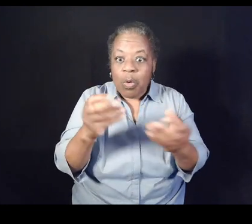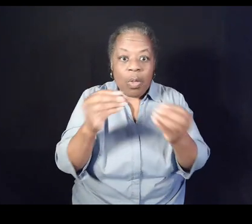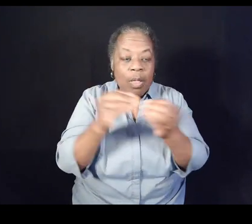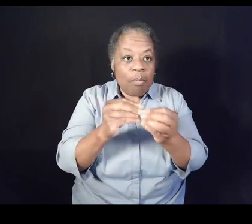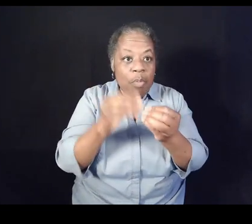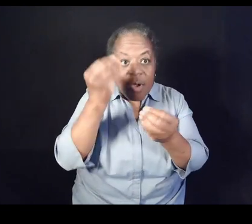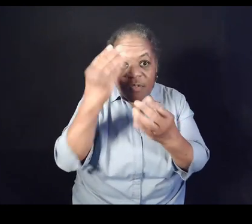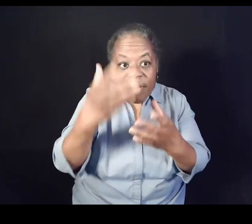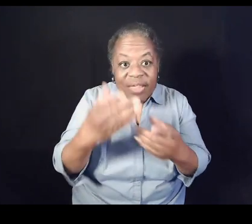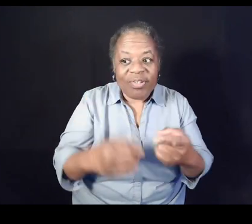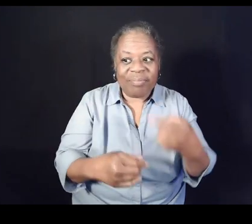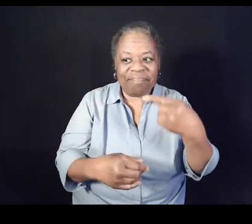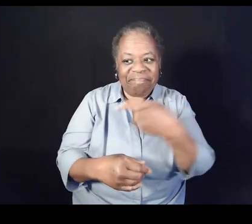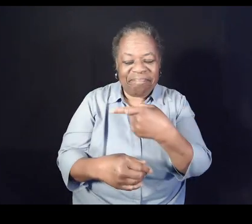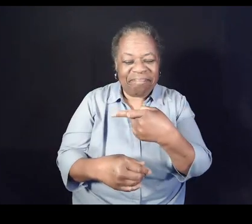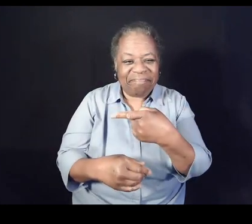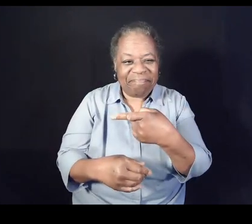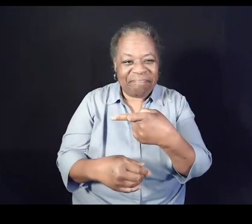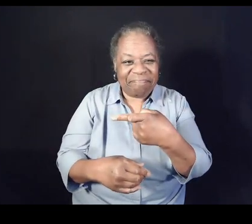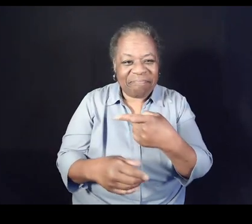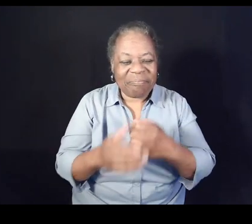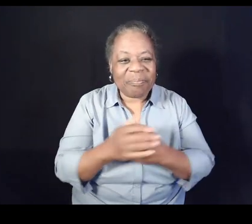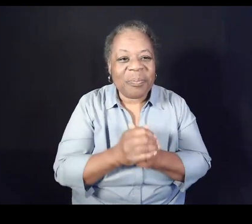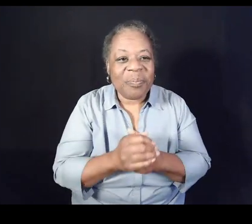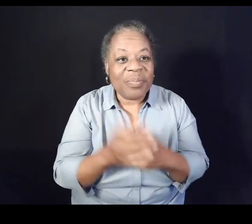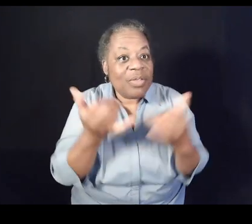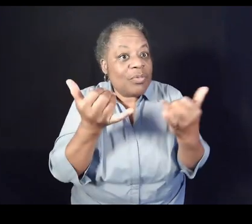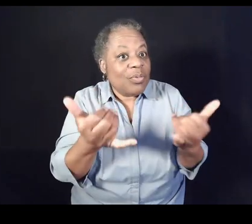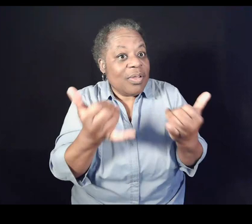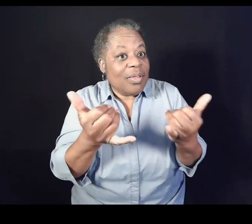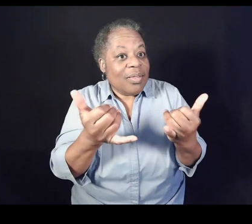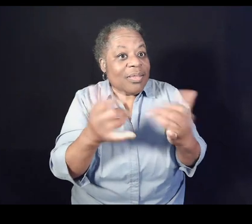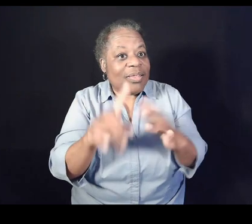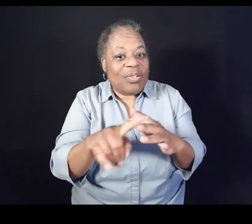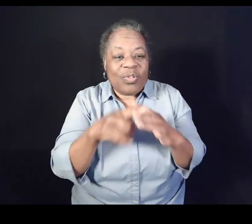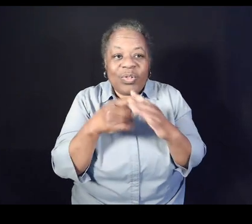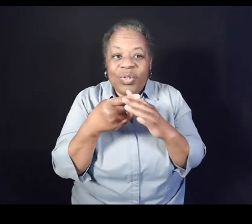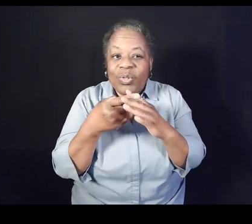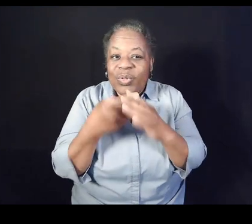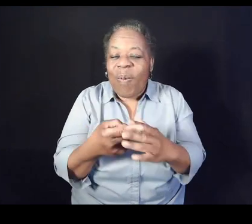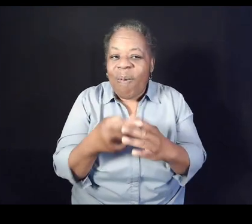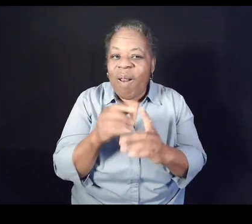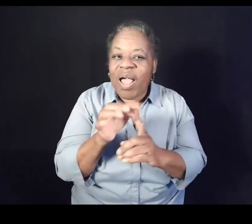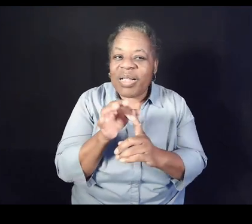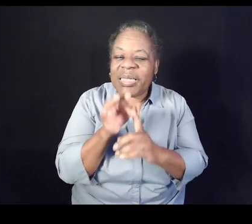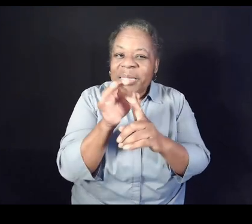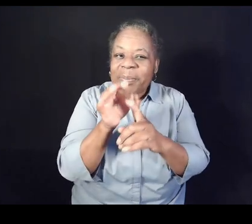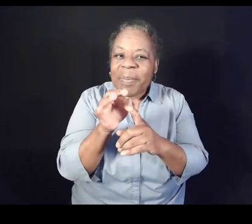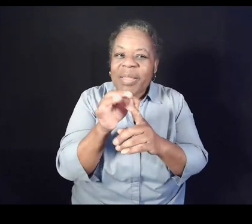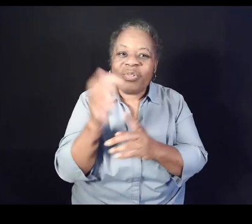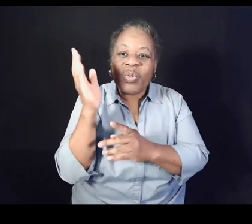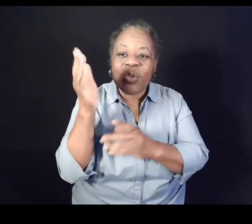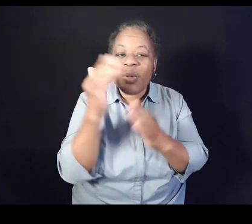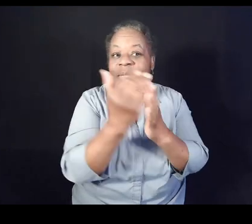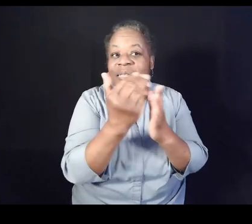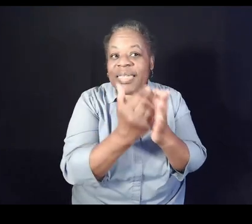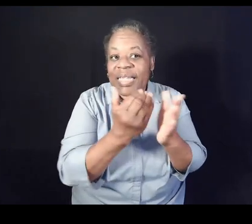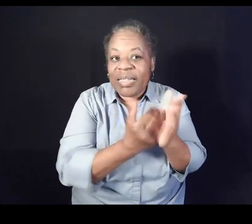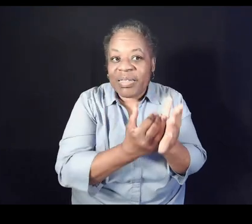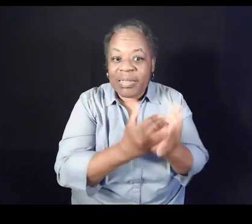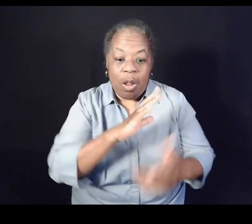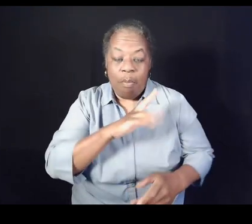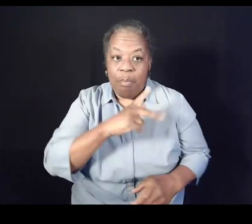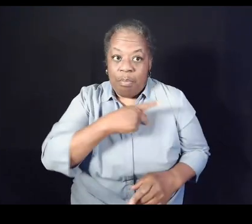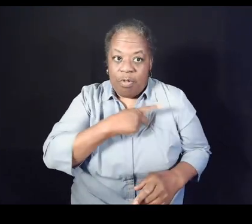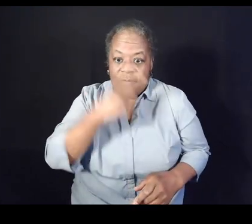grace.org/GLS for more information. Today, we'll be starting a really special sermon series, a very personal one for